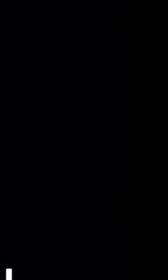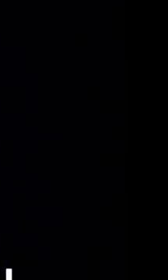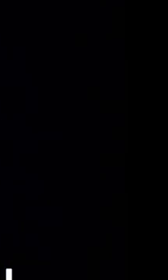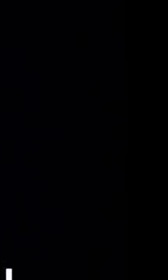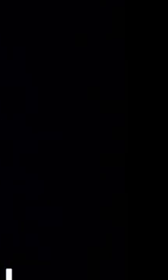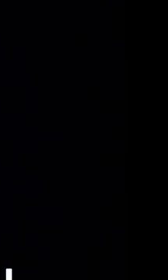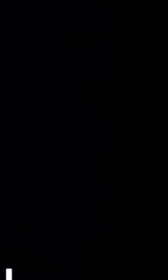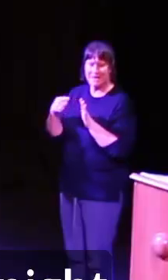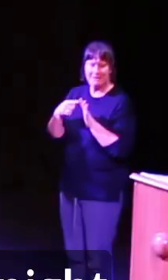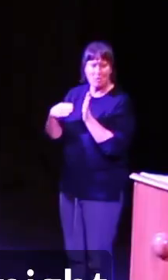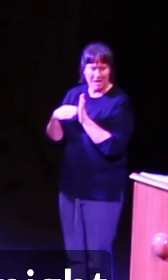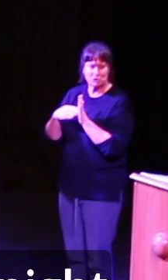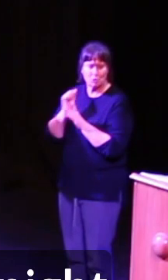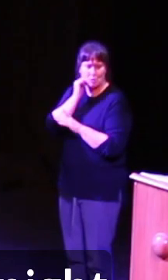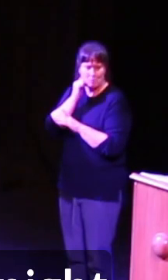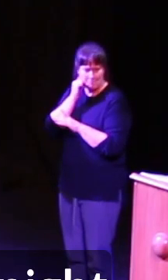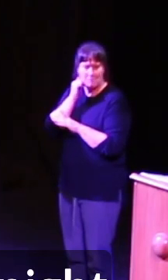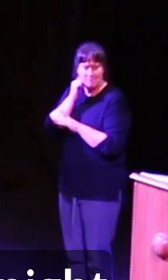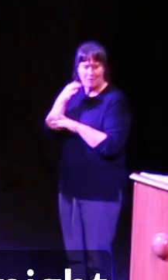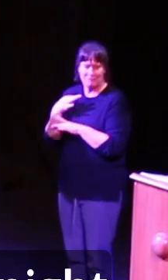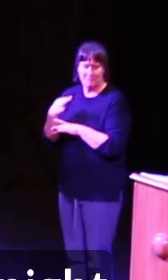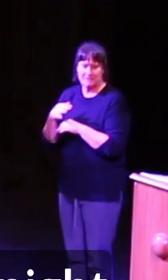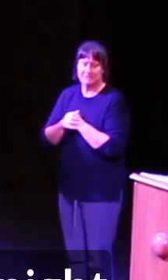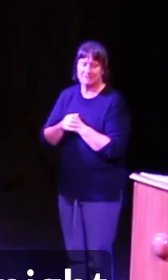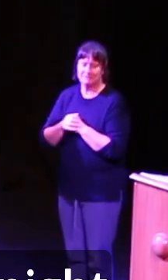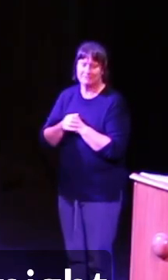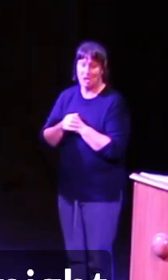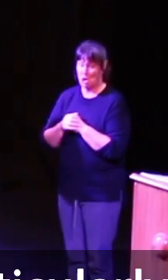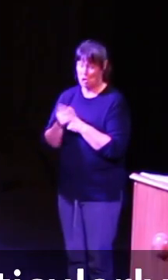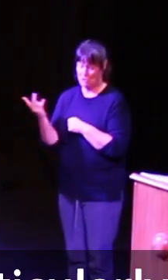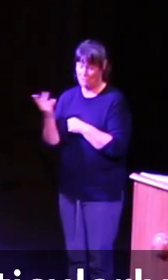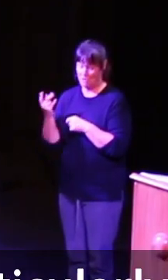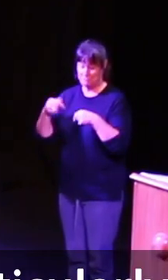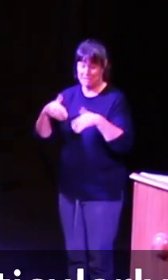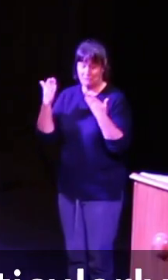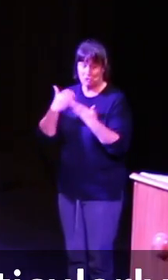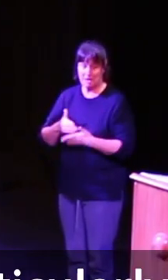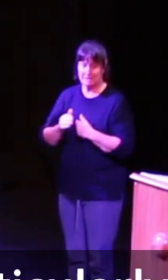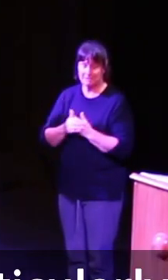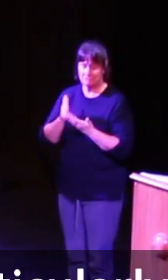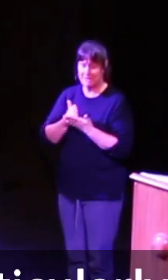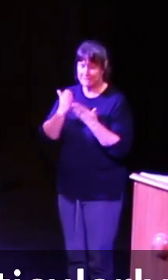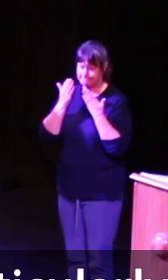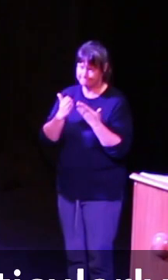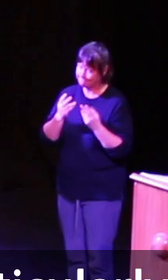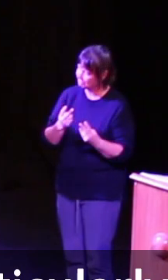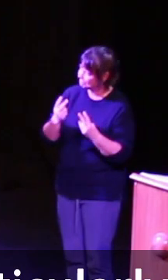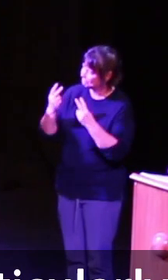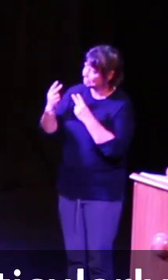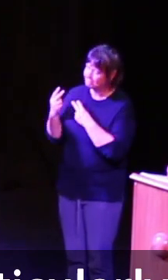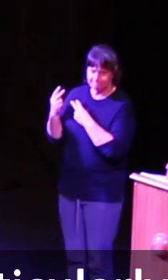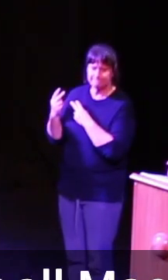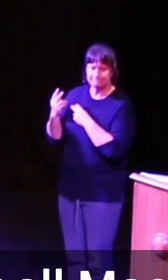Yvonne Marshall as well. So for the both of us to be standing here tonight is to reflect and pay respect to those